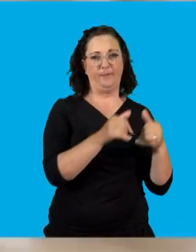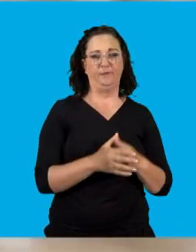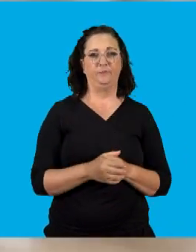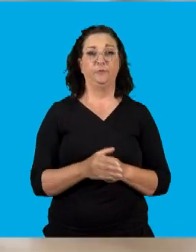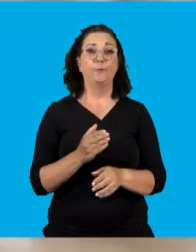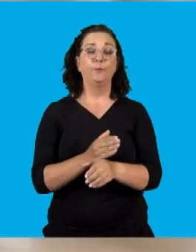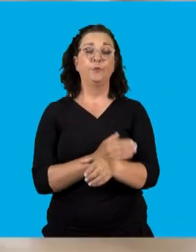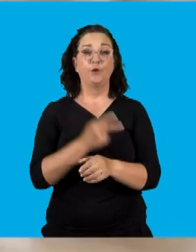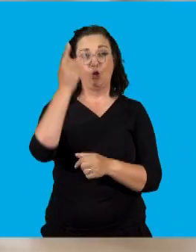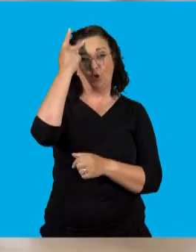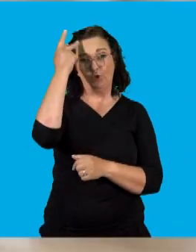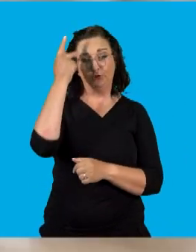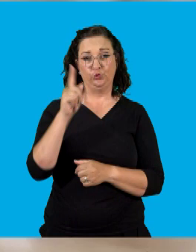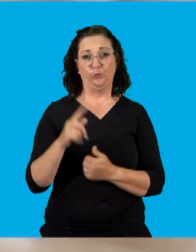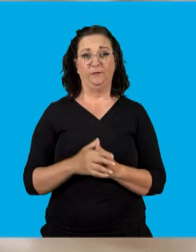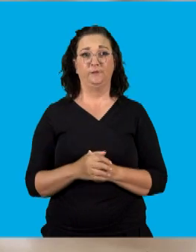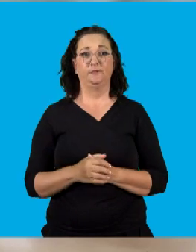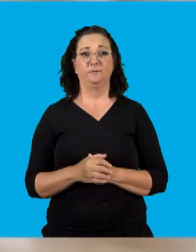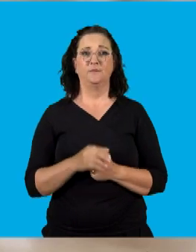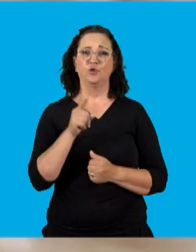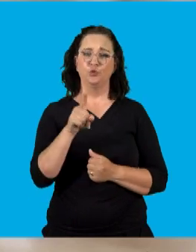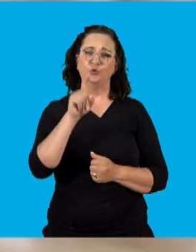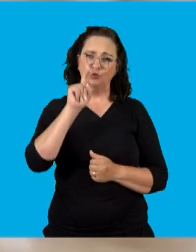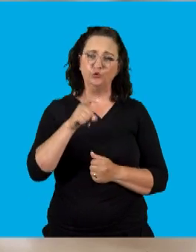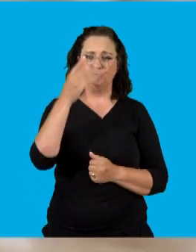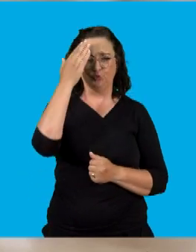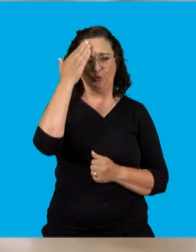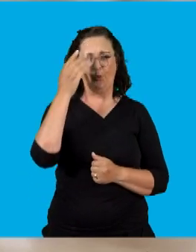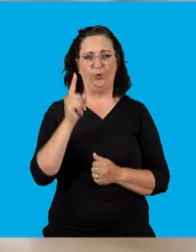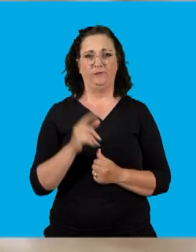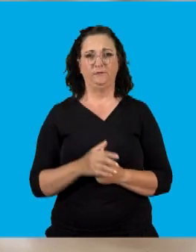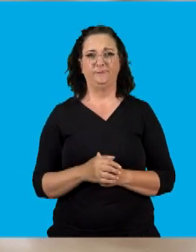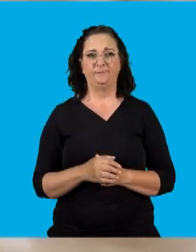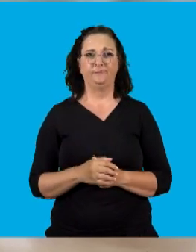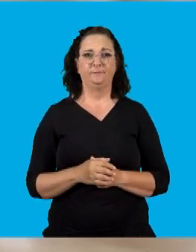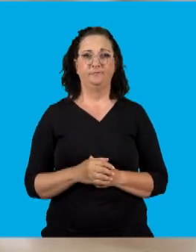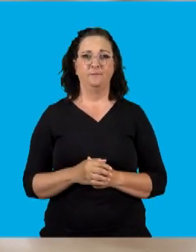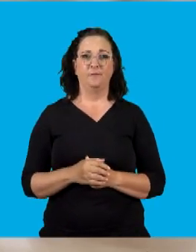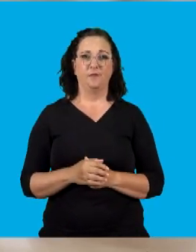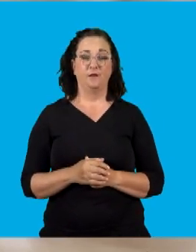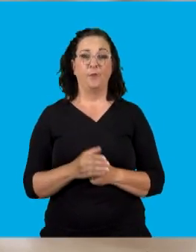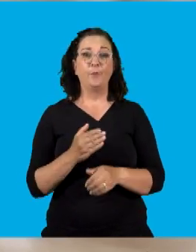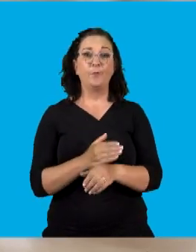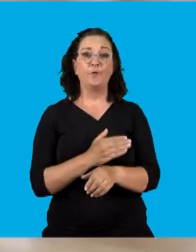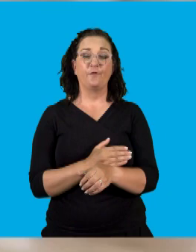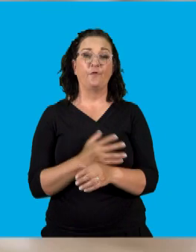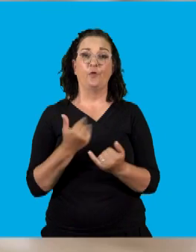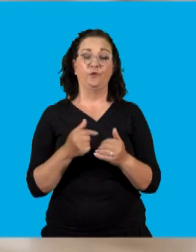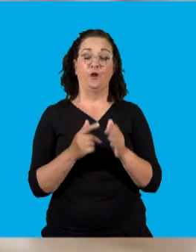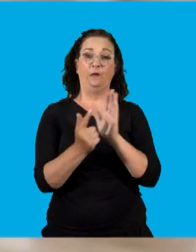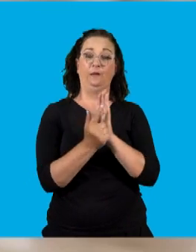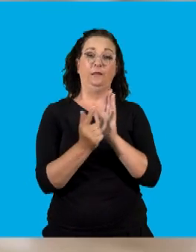pre-knowledge. So with the pre-knowledge, we are referring to the knowledge that you should be knowing by now before we even commence with